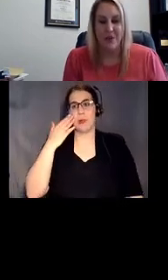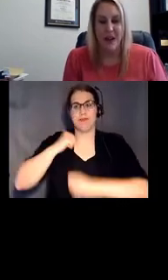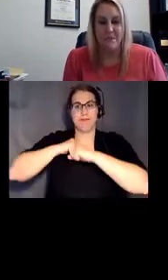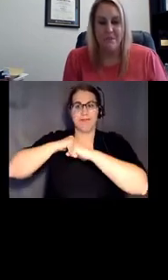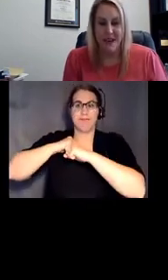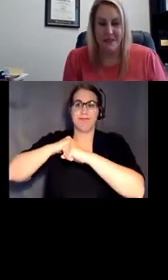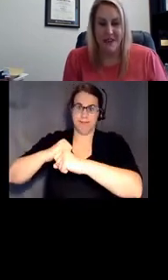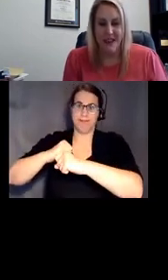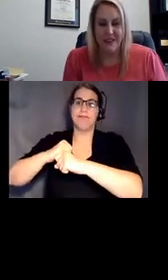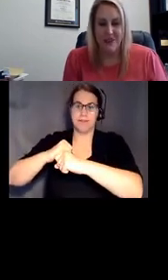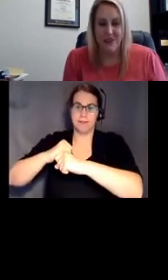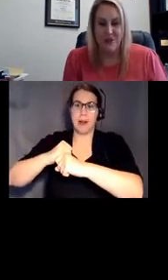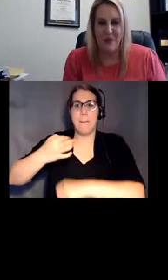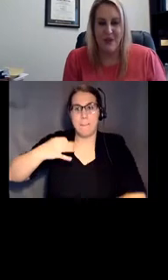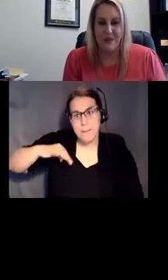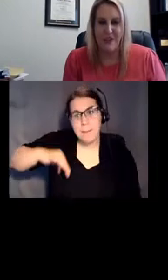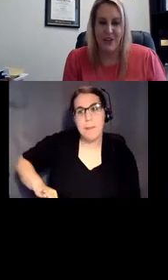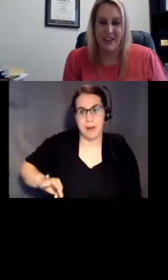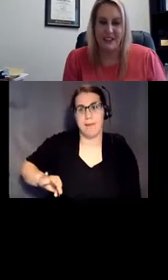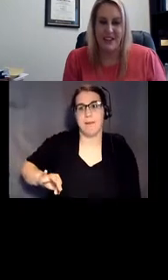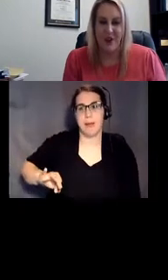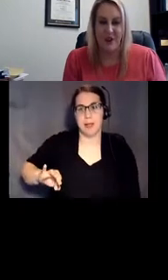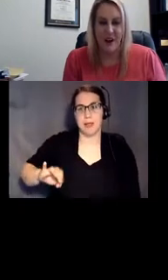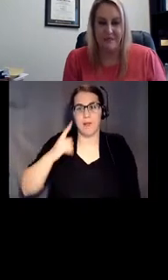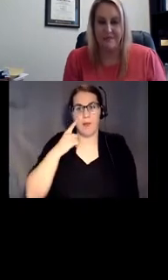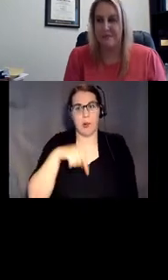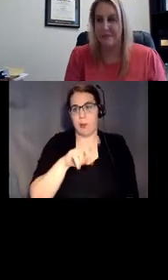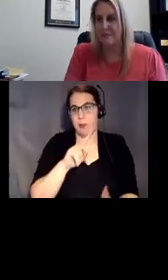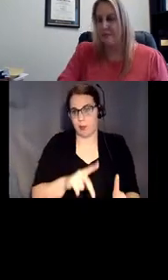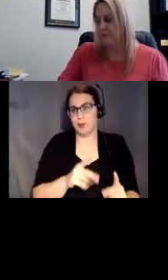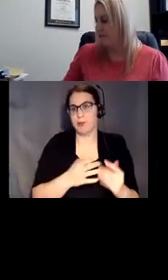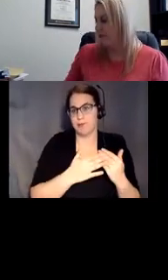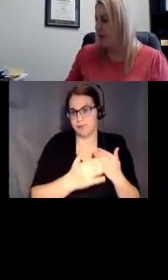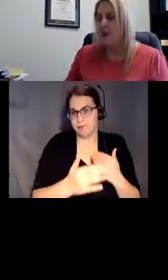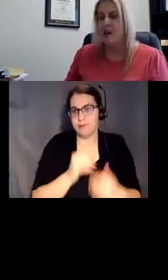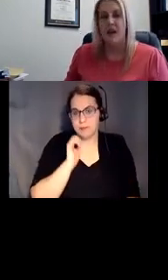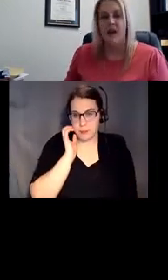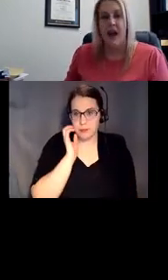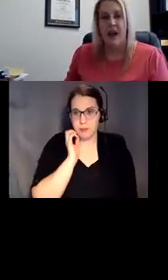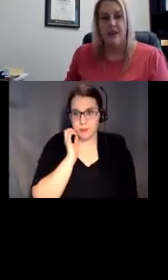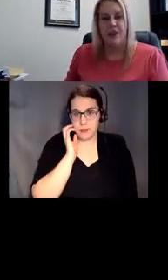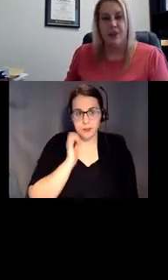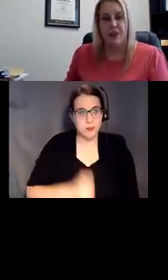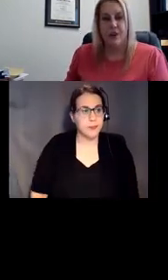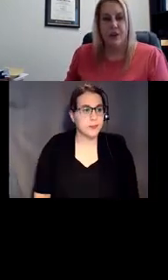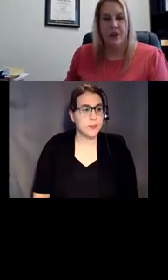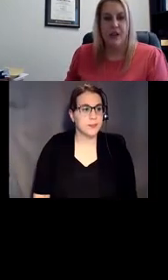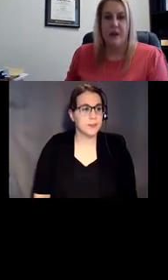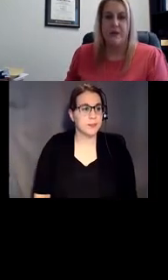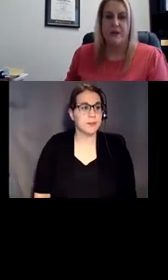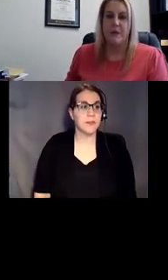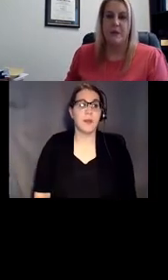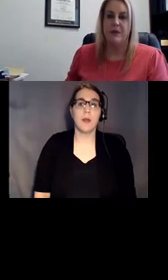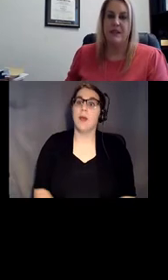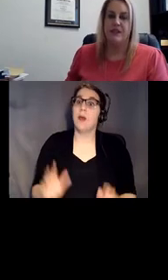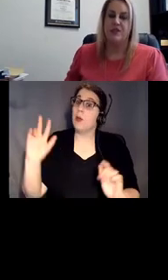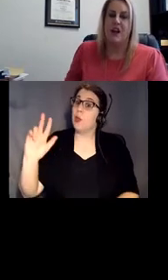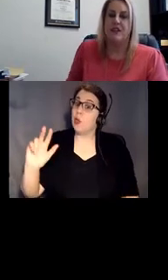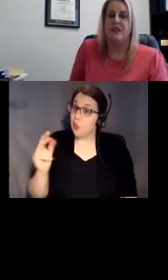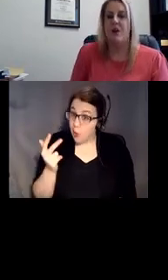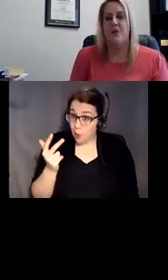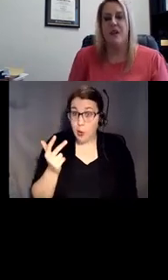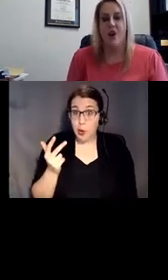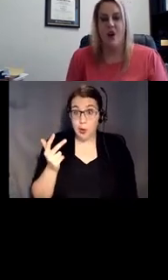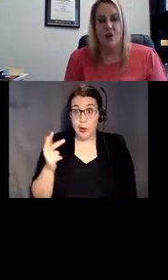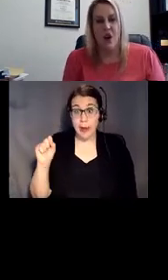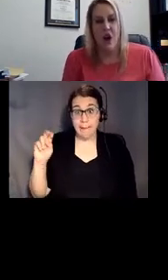be great benefits to beneficiaries in the long run. And the third type of supplemental needs